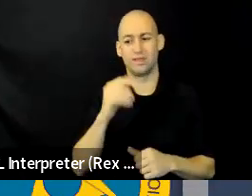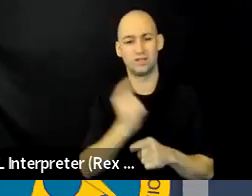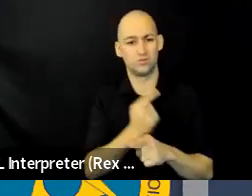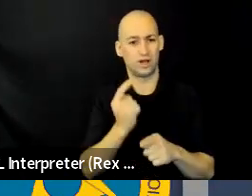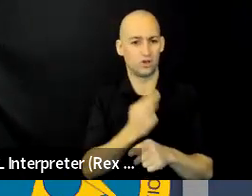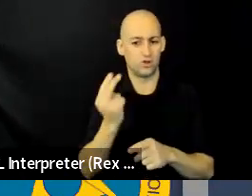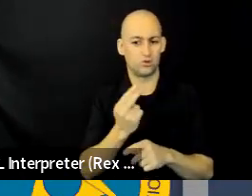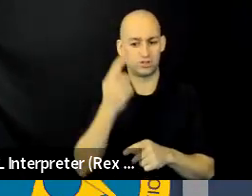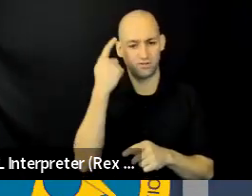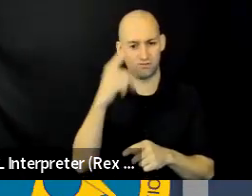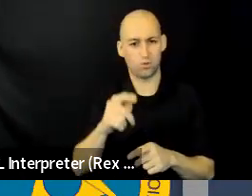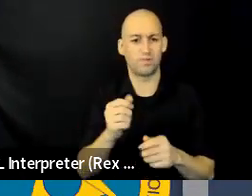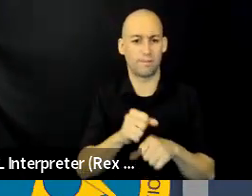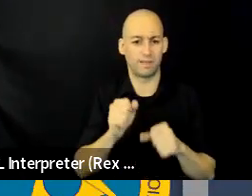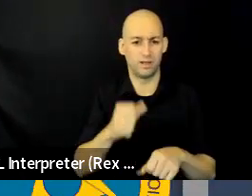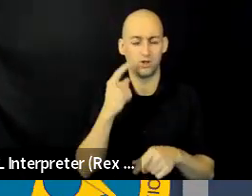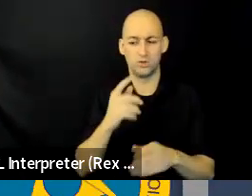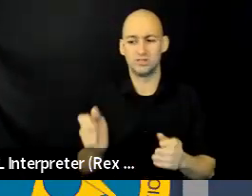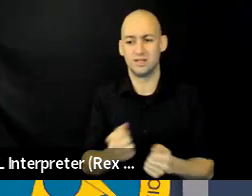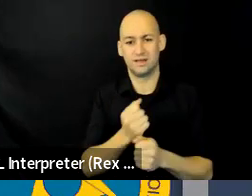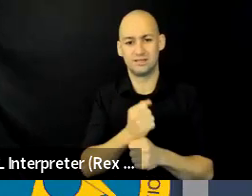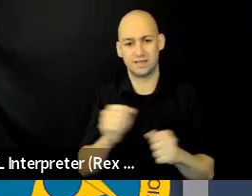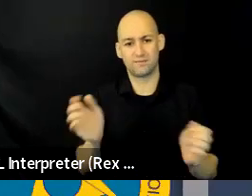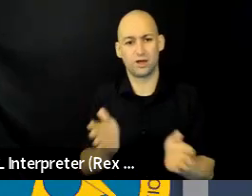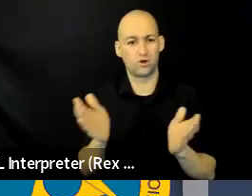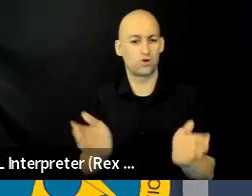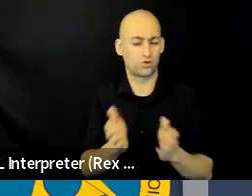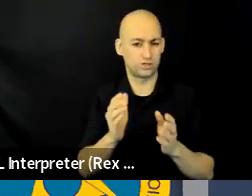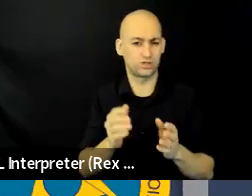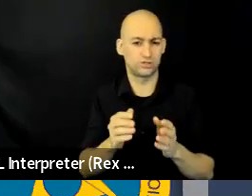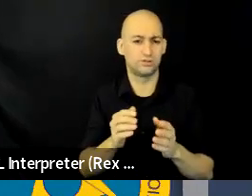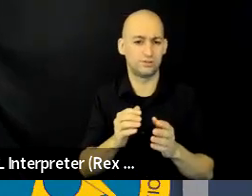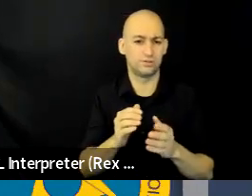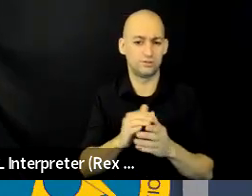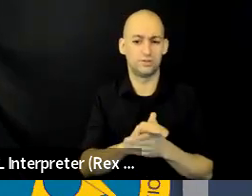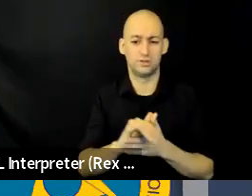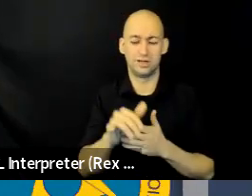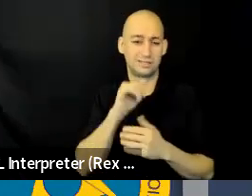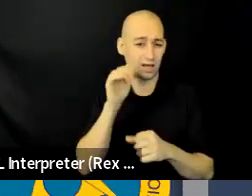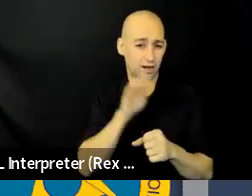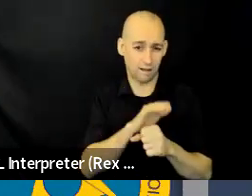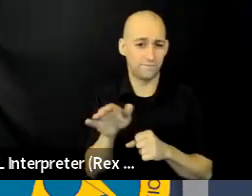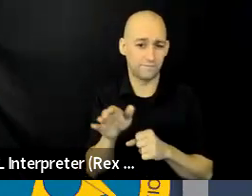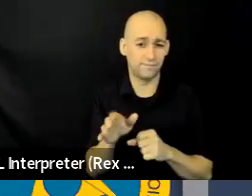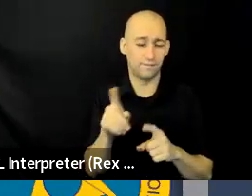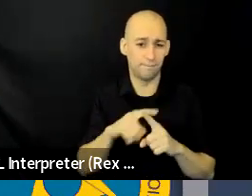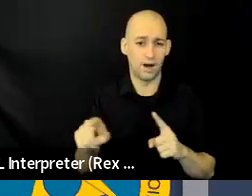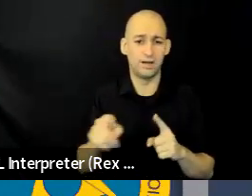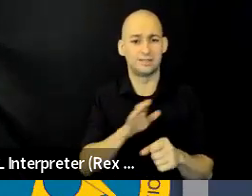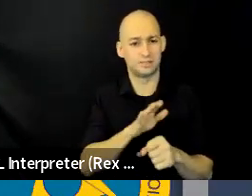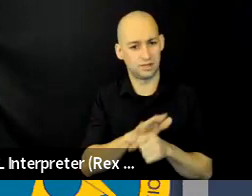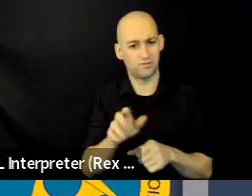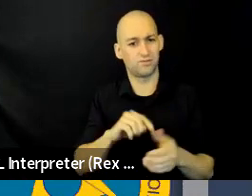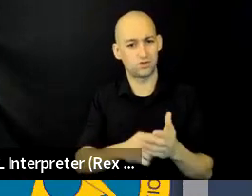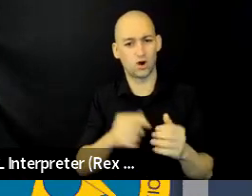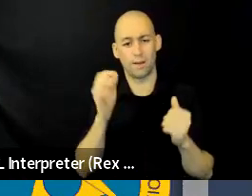because of their ability to safely encourage active transportation separated from cars. And while it's nowhere near enough, it's certainly enough of a start to make